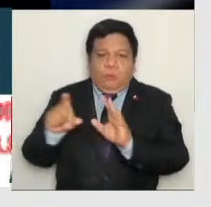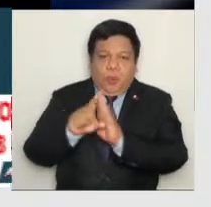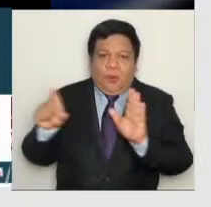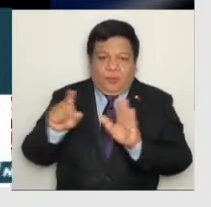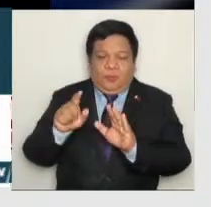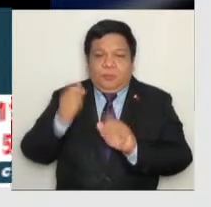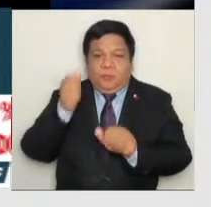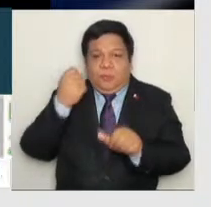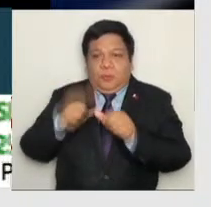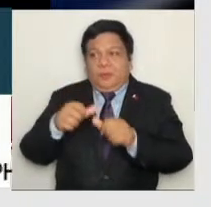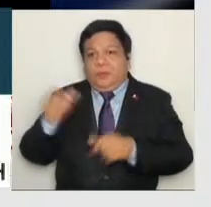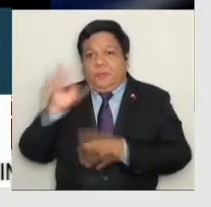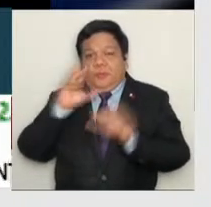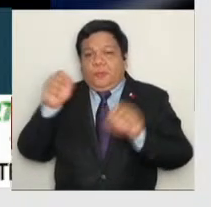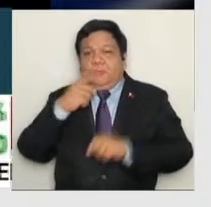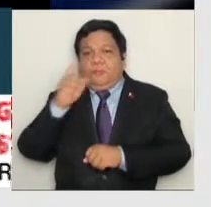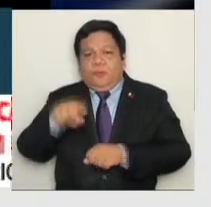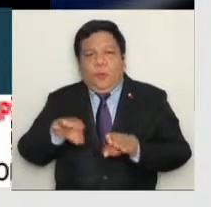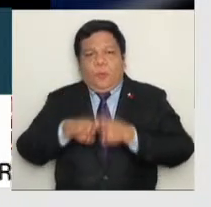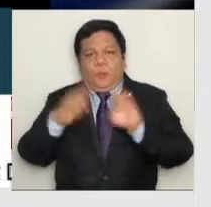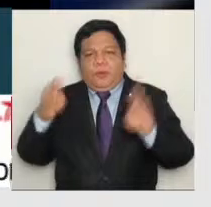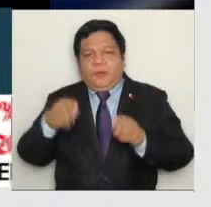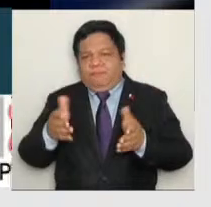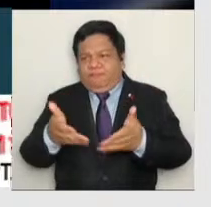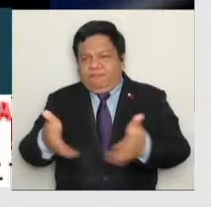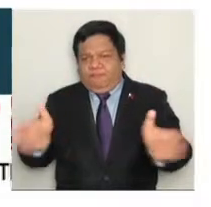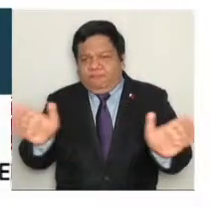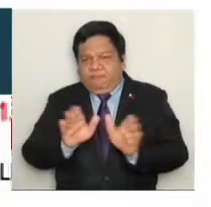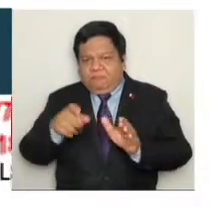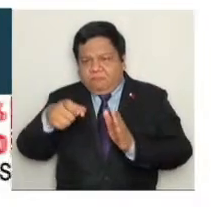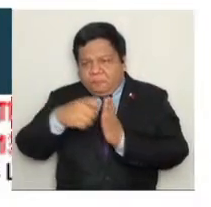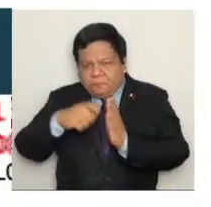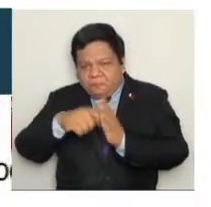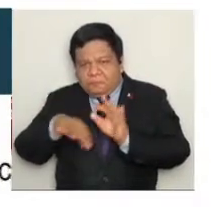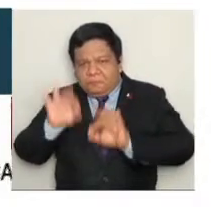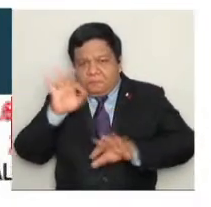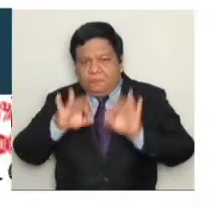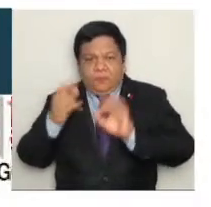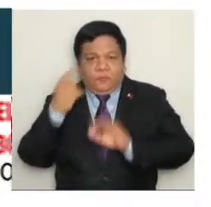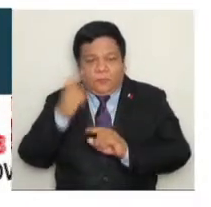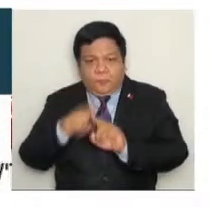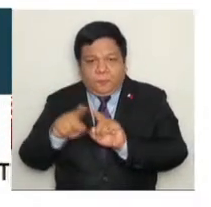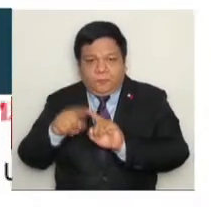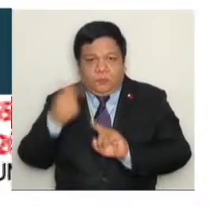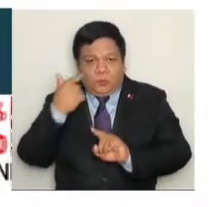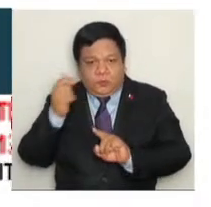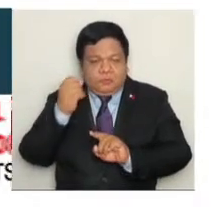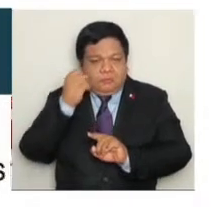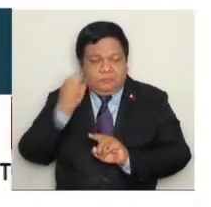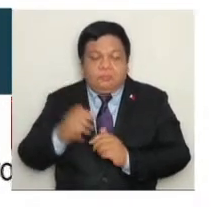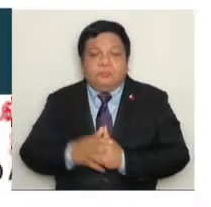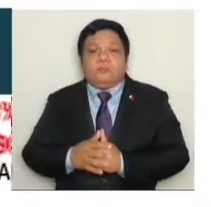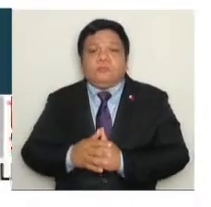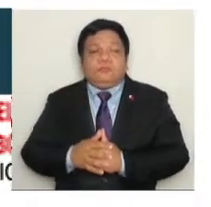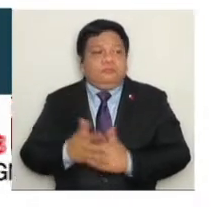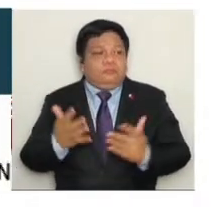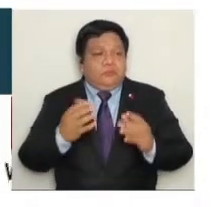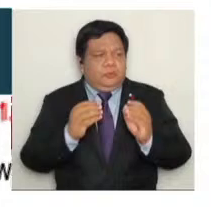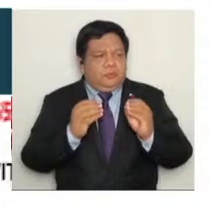halt to open pit mining. What are the concerns of the residents there? Well, I'll find out